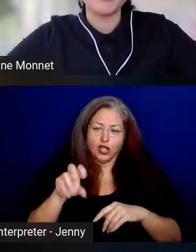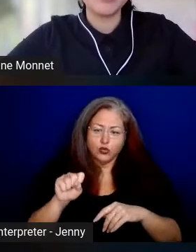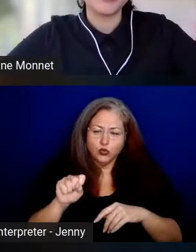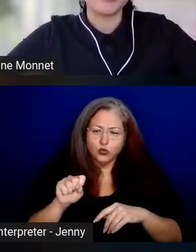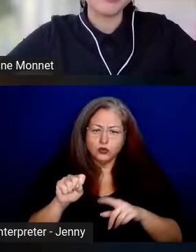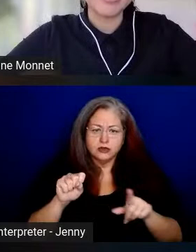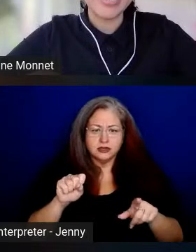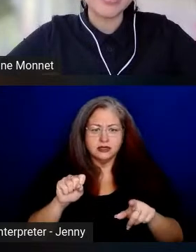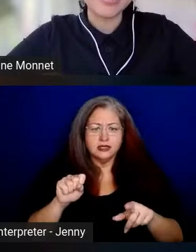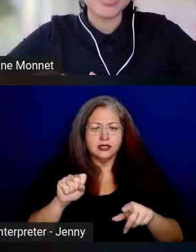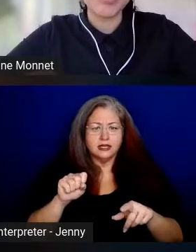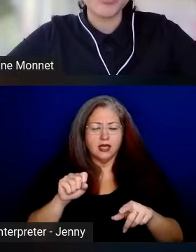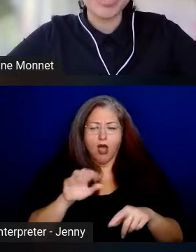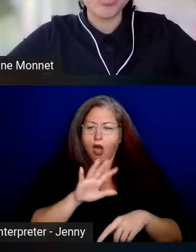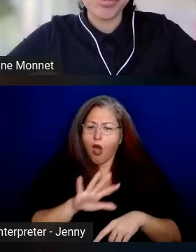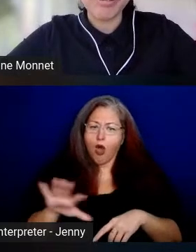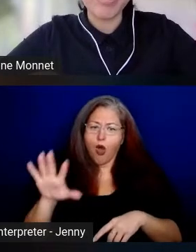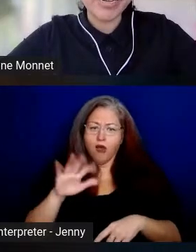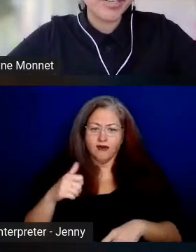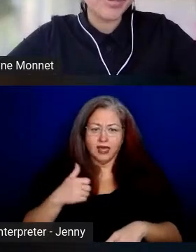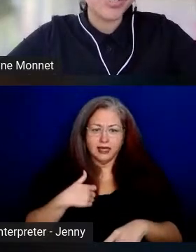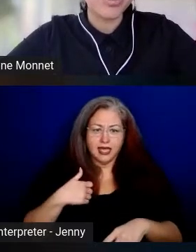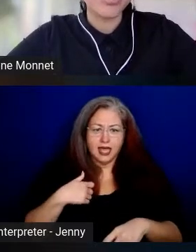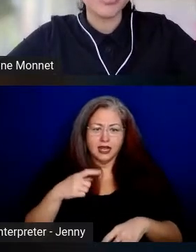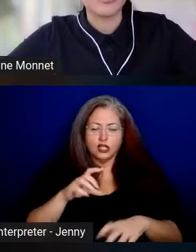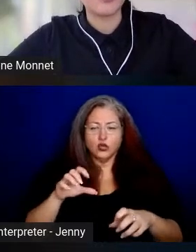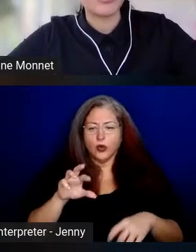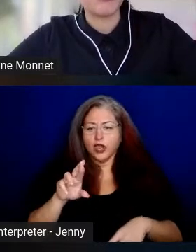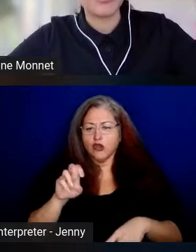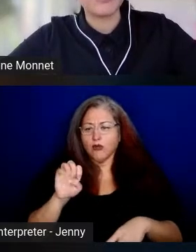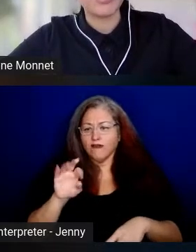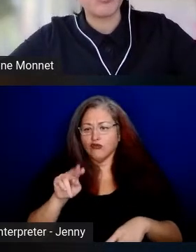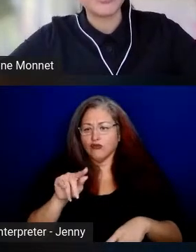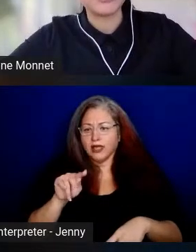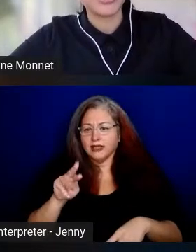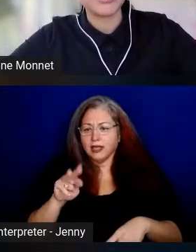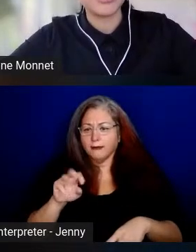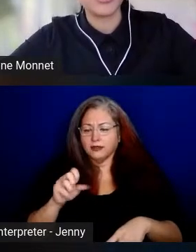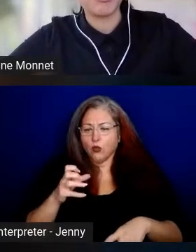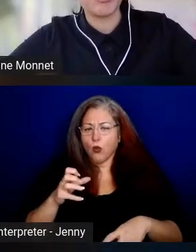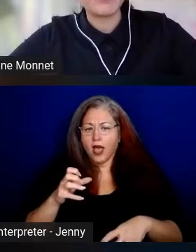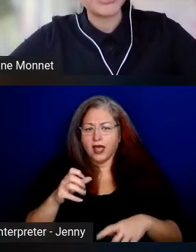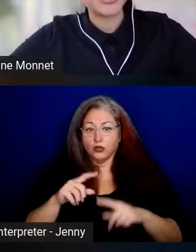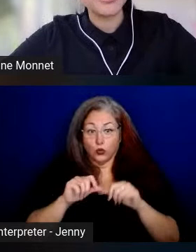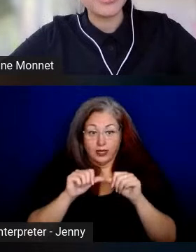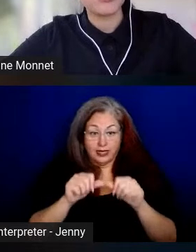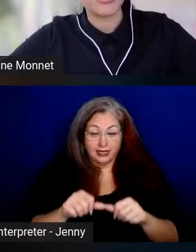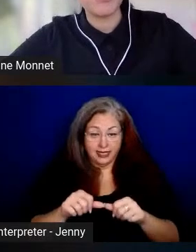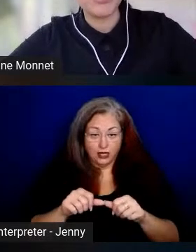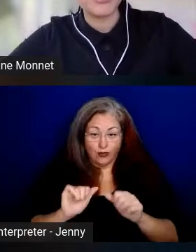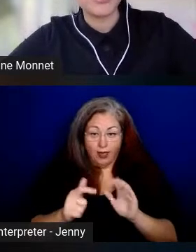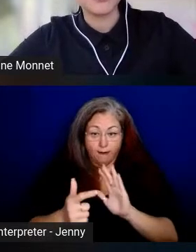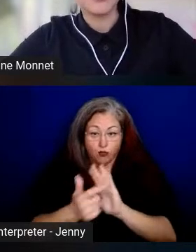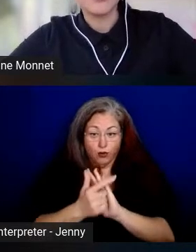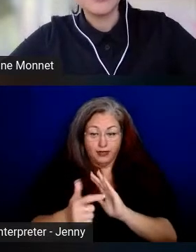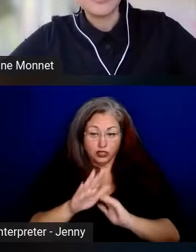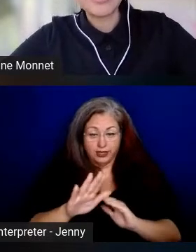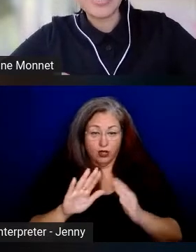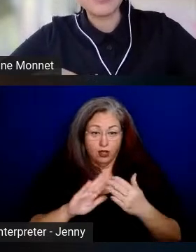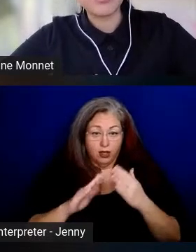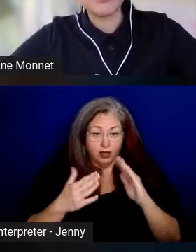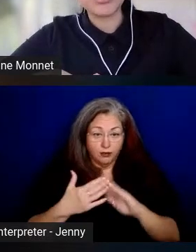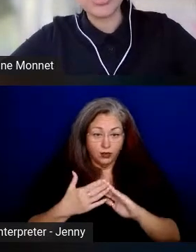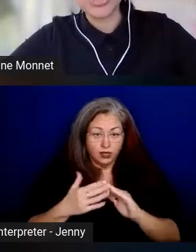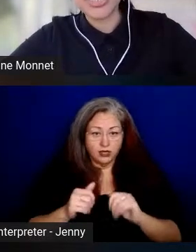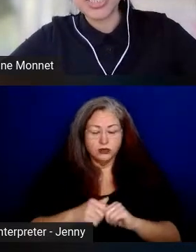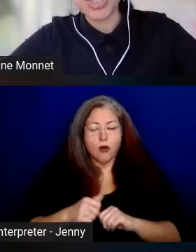lot of communities across Canada that were doing referendums on whether or not they wanted to continue prohibition in their community. And